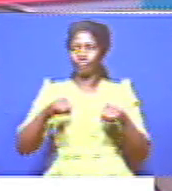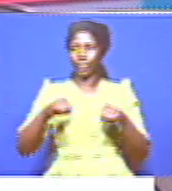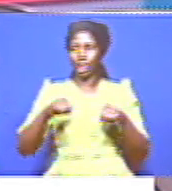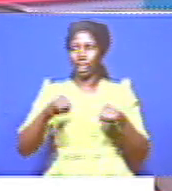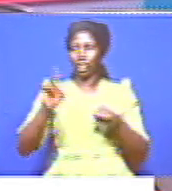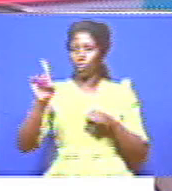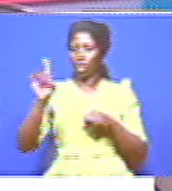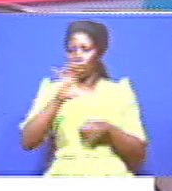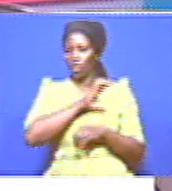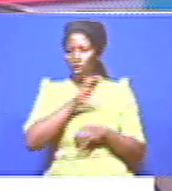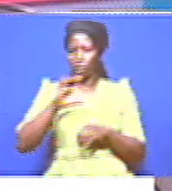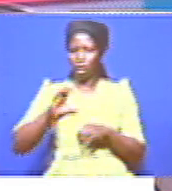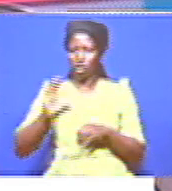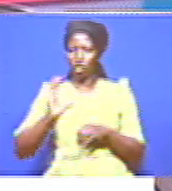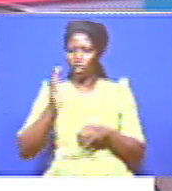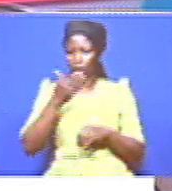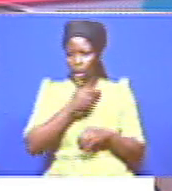one of the commission's committee, which is